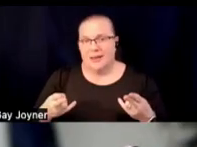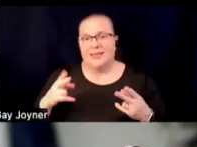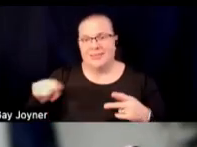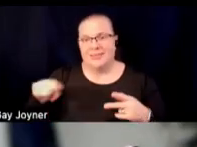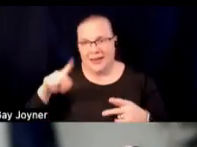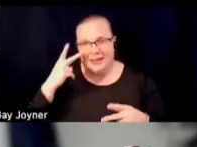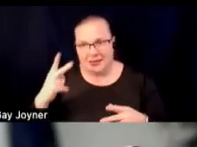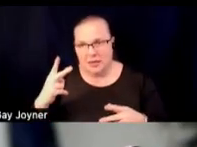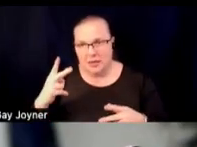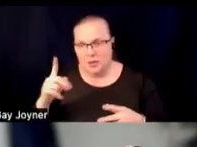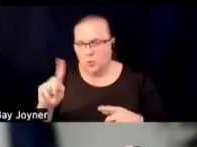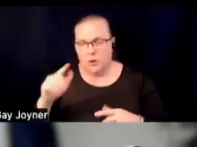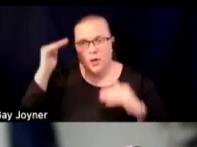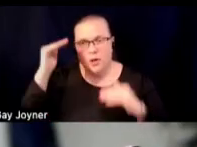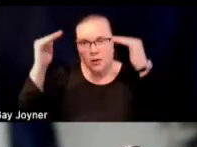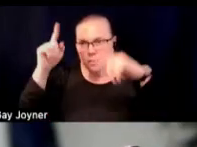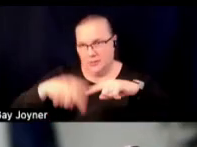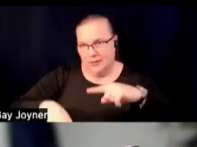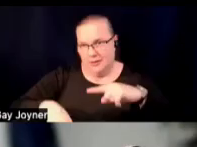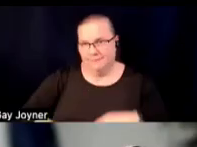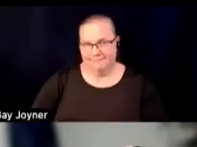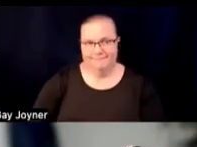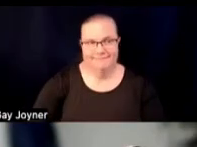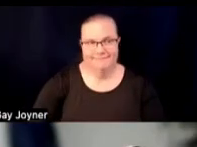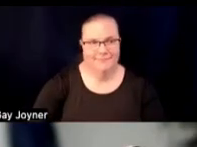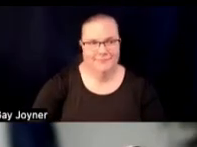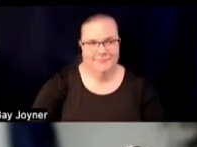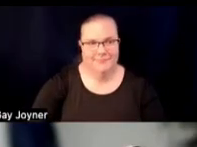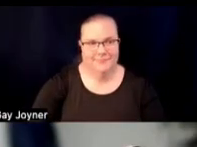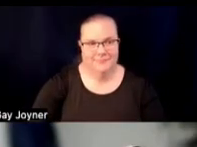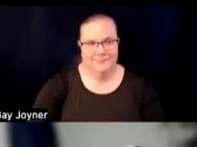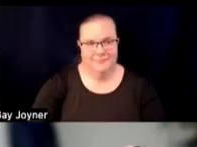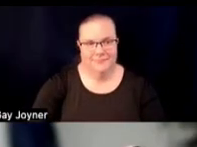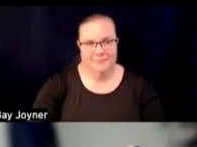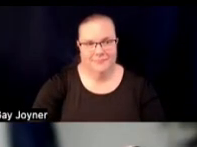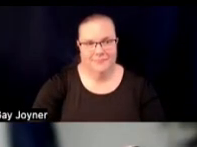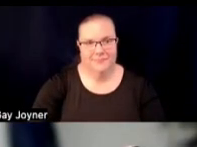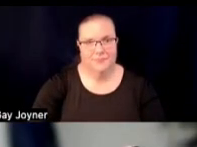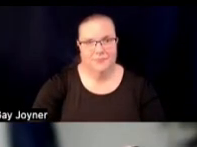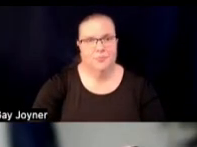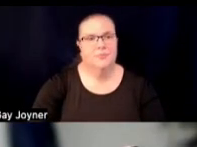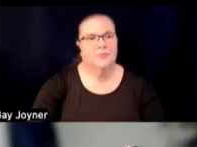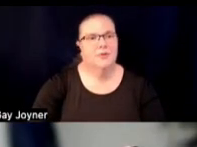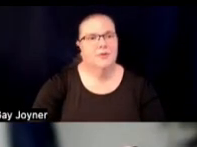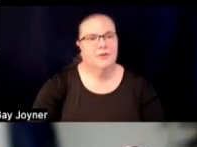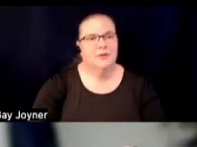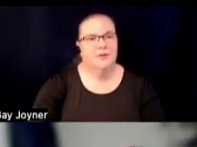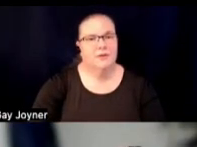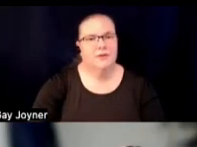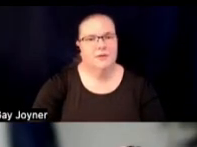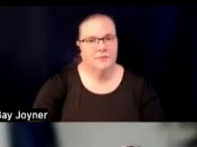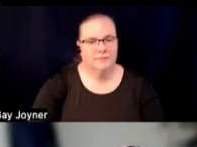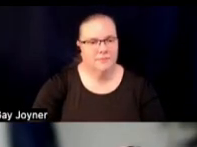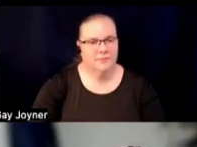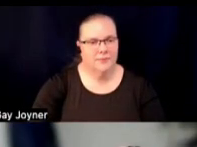easily. Mm, that's so sweet. And you also have two couples walking around the lighthouse as well. So it's Yeah.